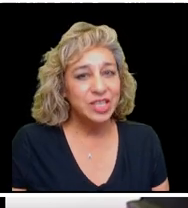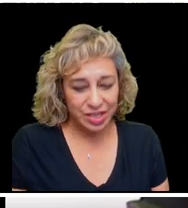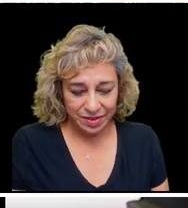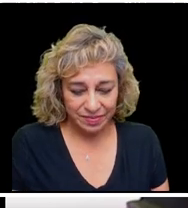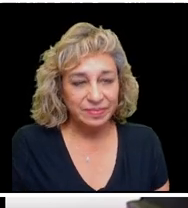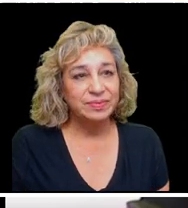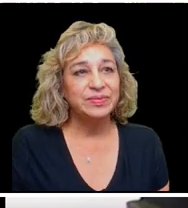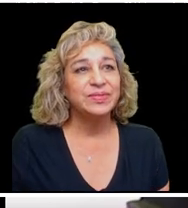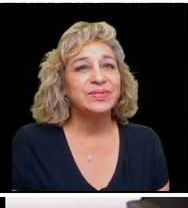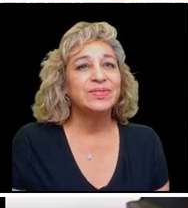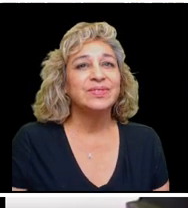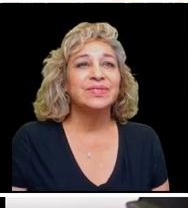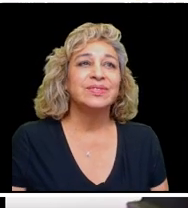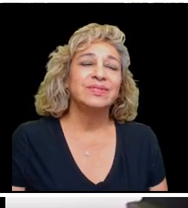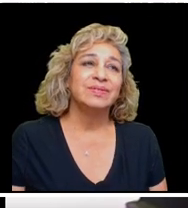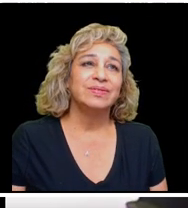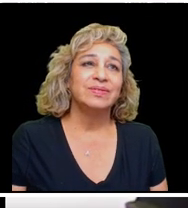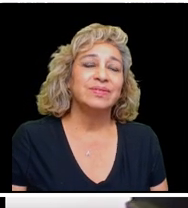inflation